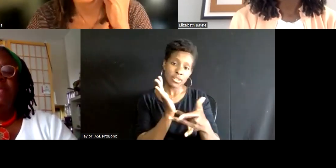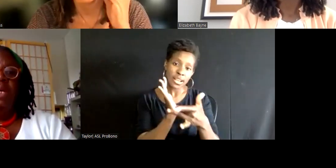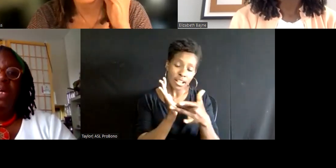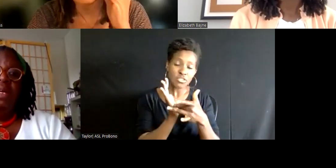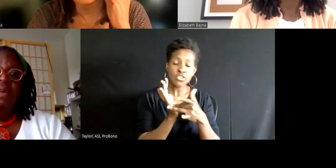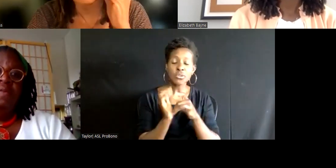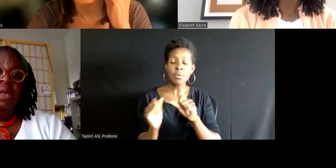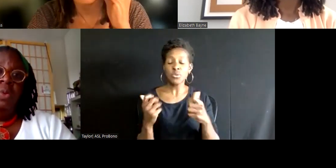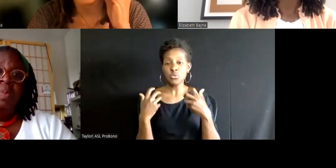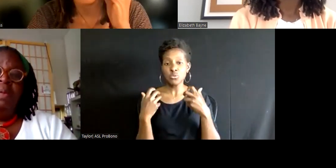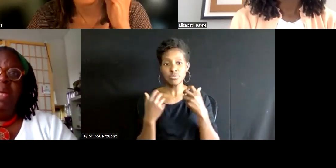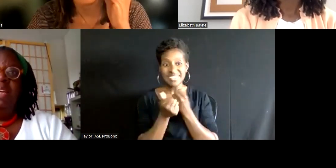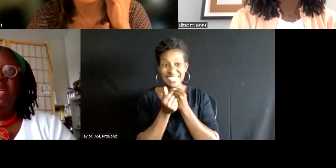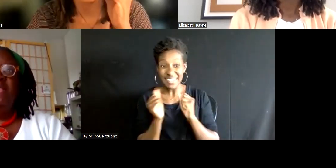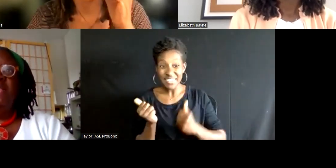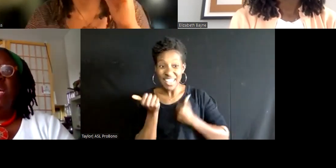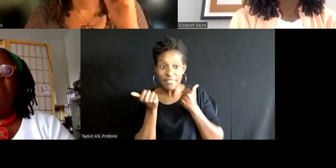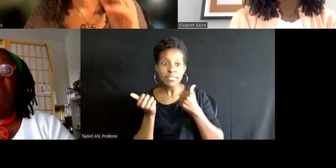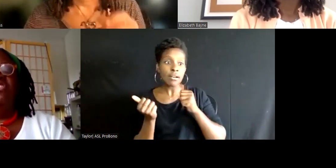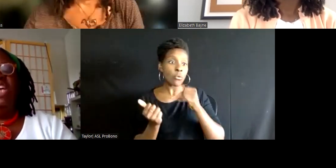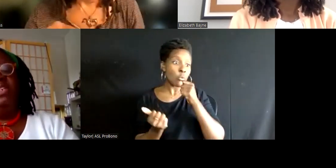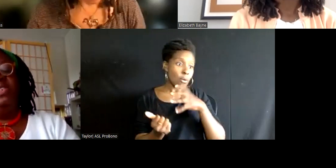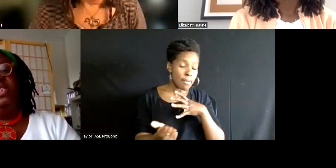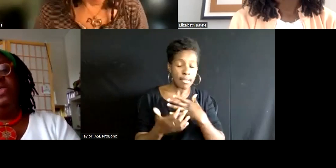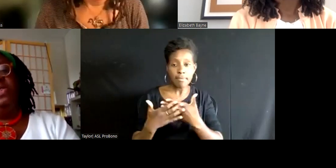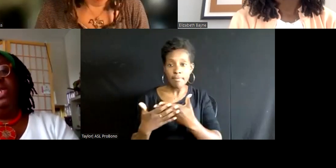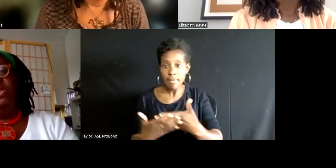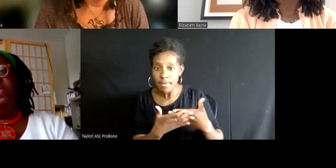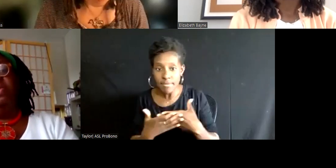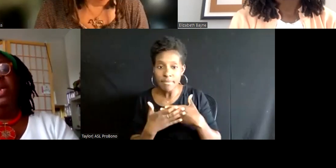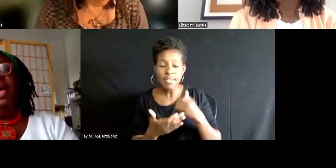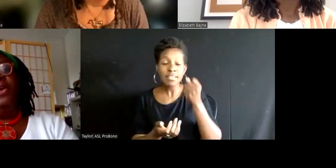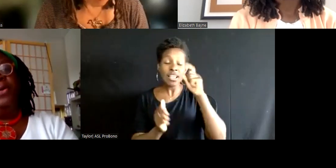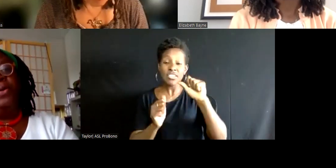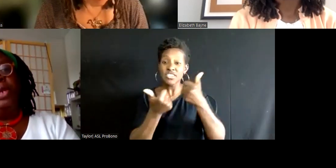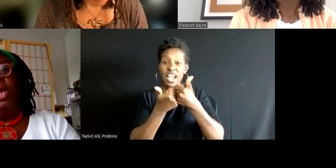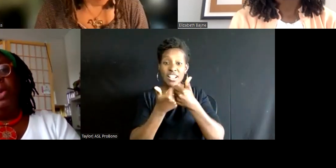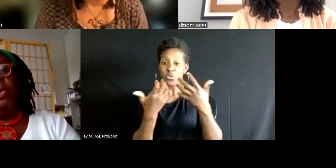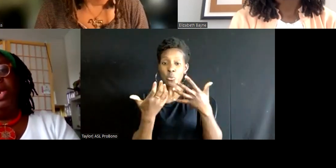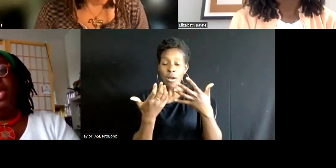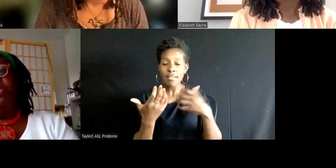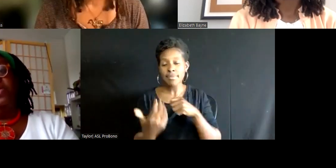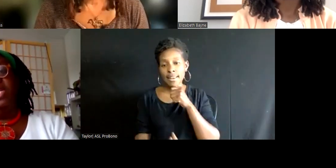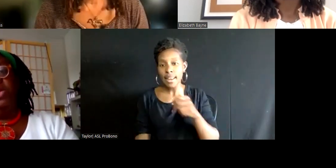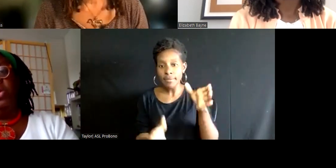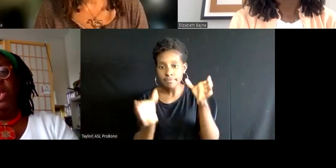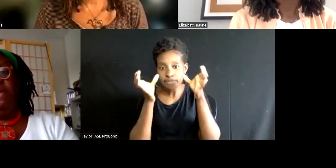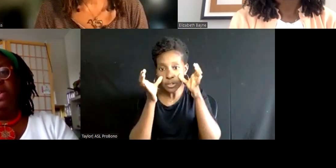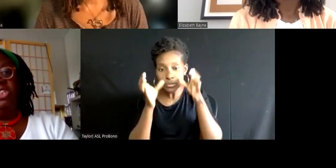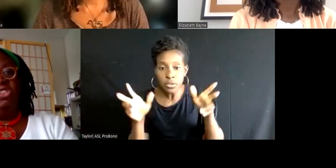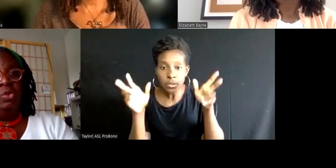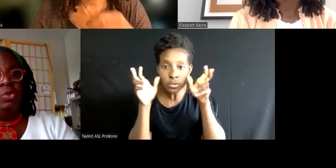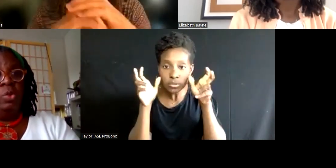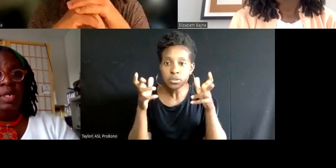the lives of women and babies, but the challenge is they are simply not heard when they present